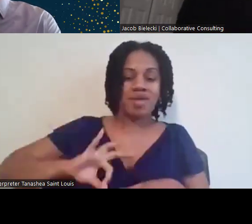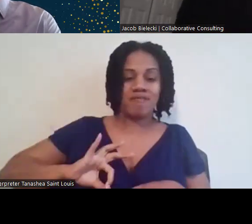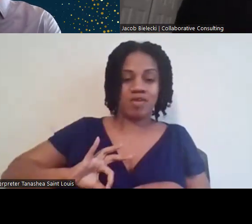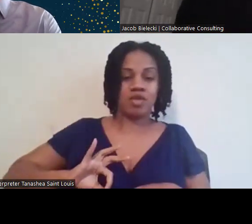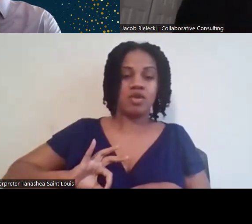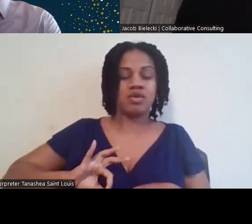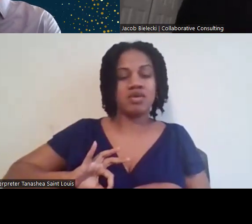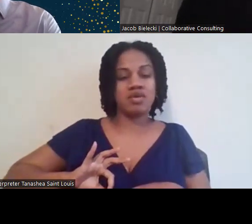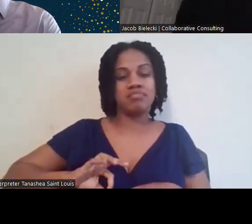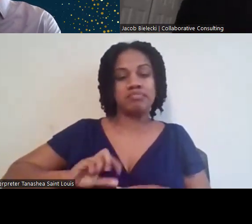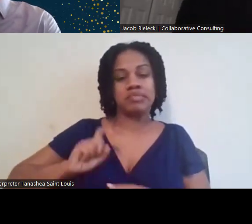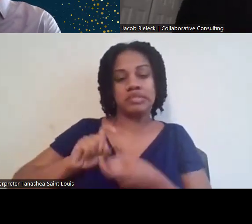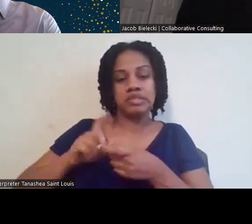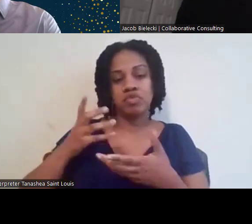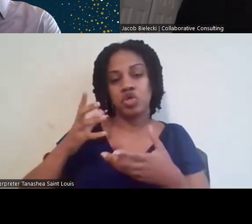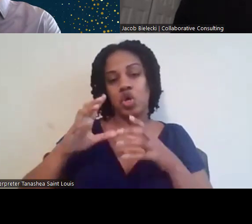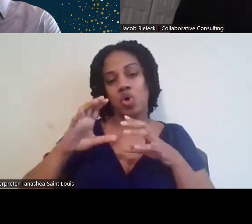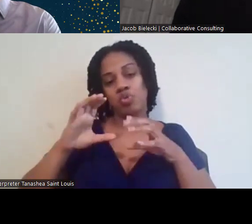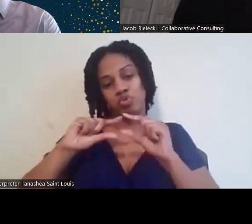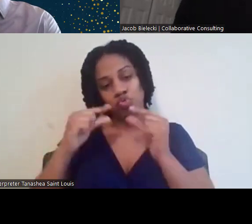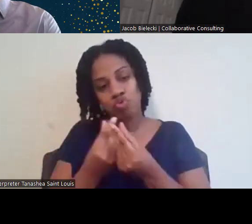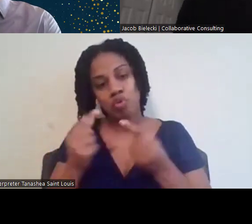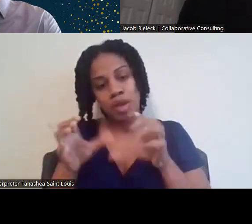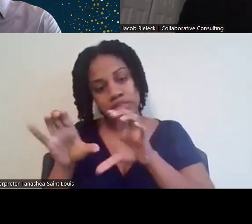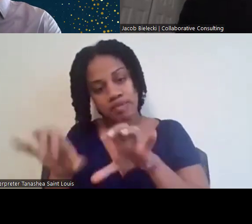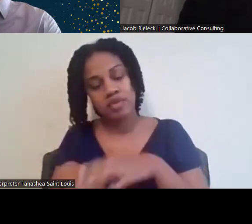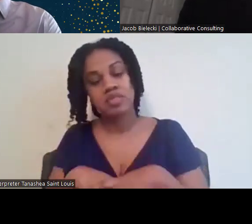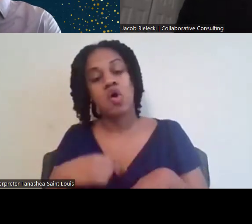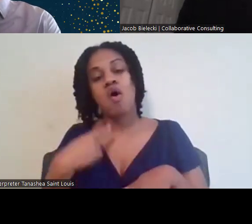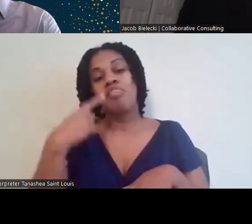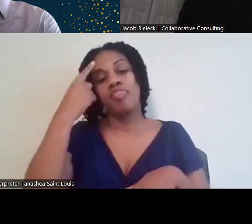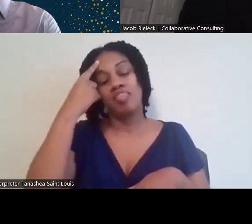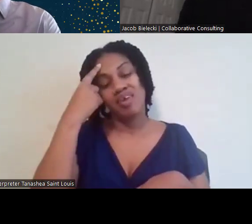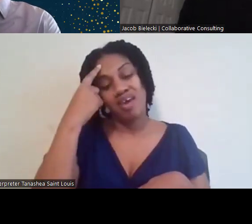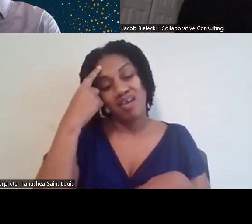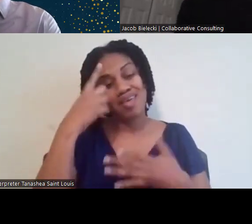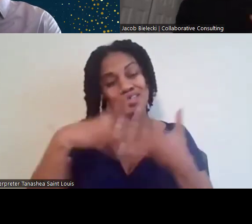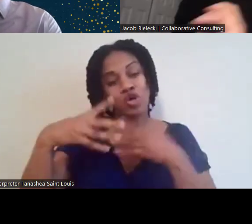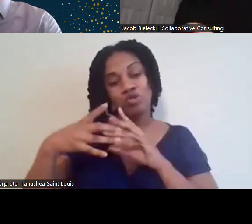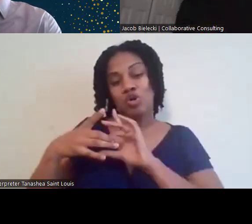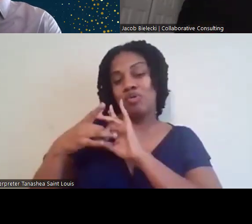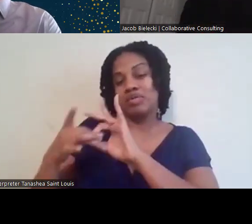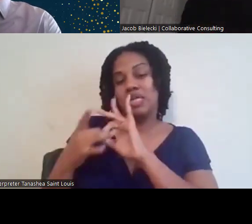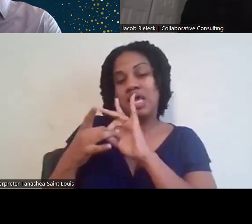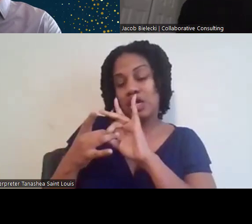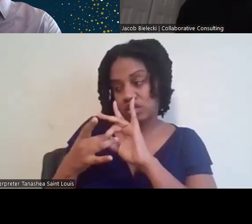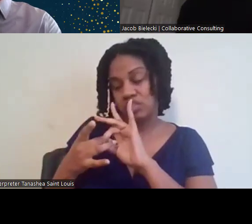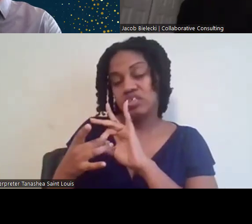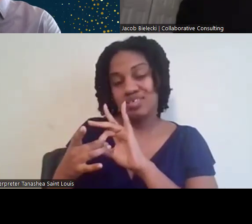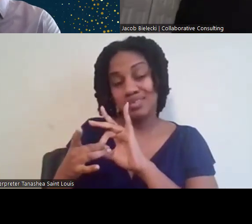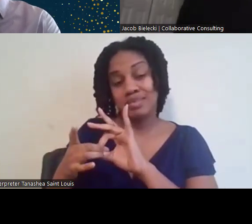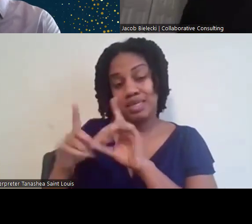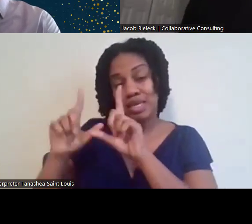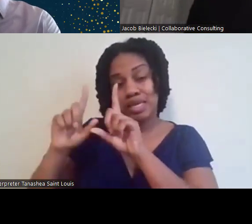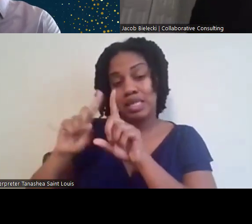know, the group activities and so forth. So I think that sort of social connection element does come through in the report and in